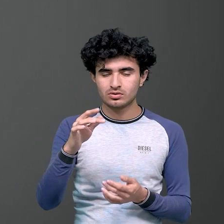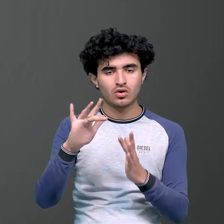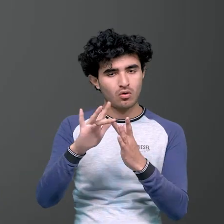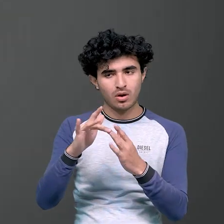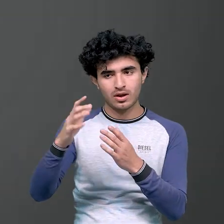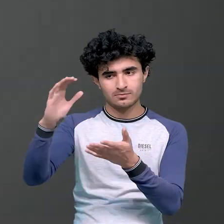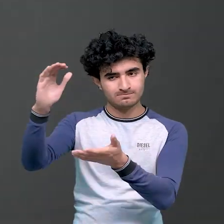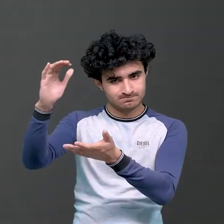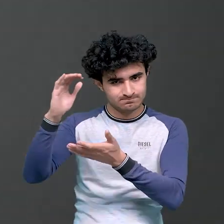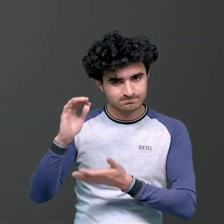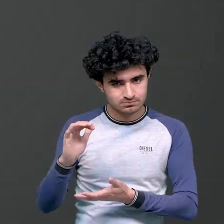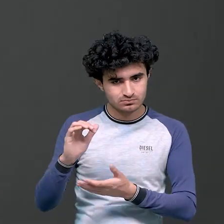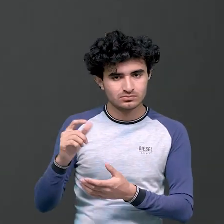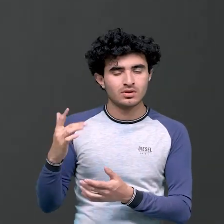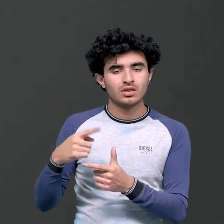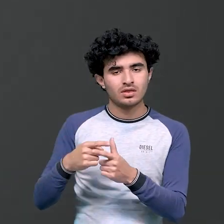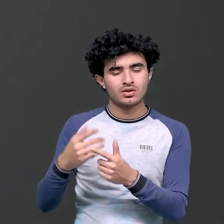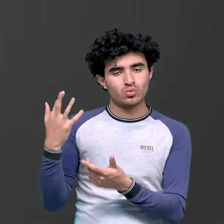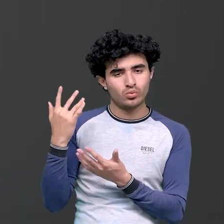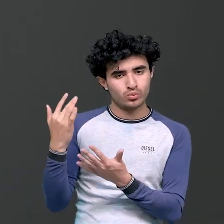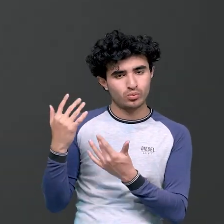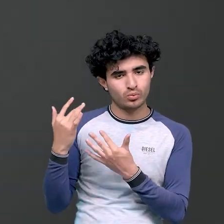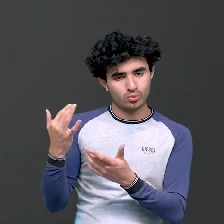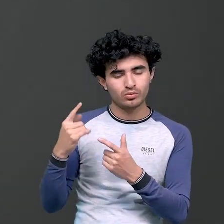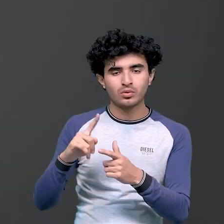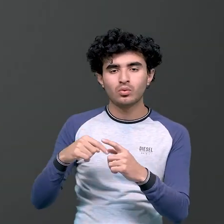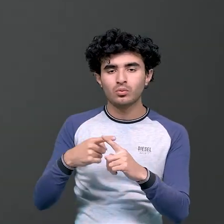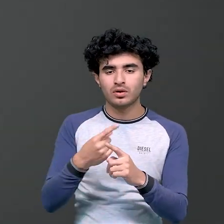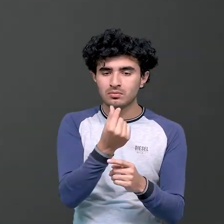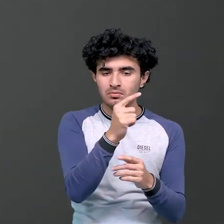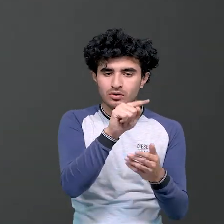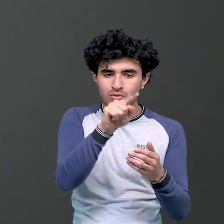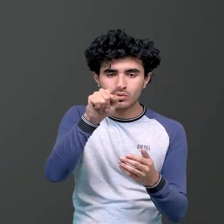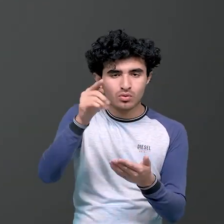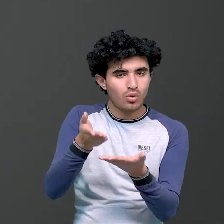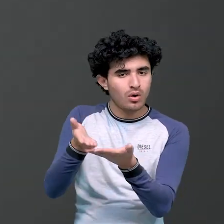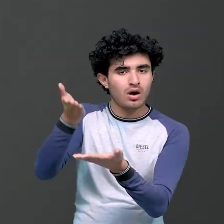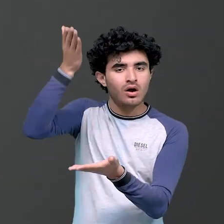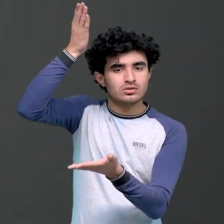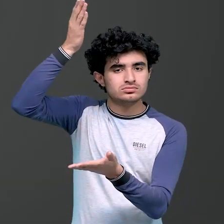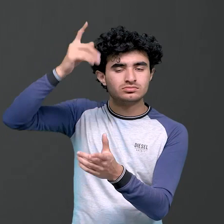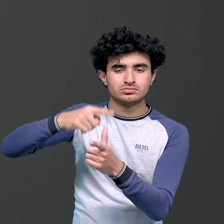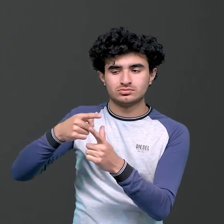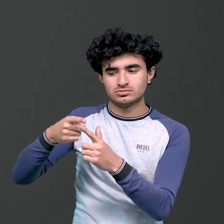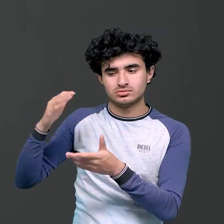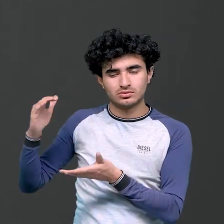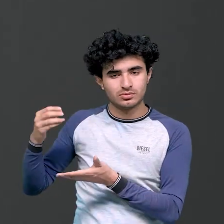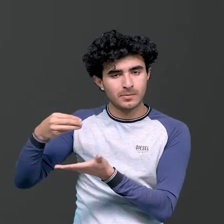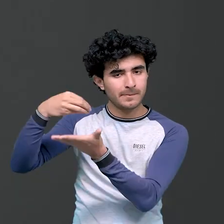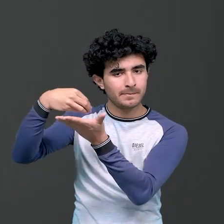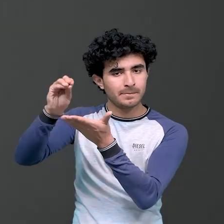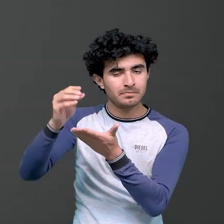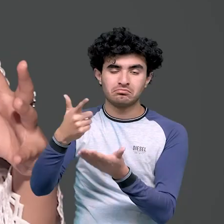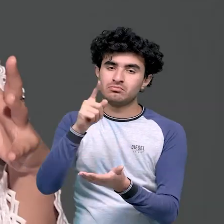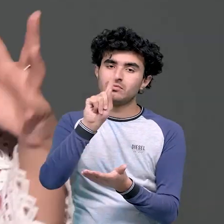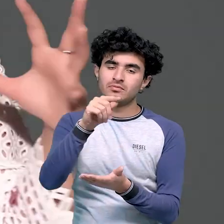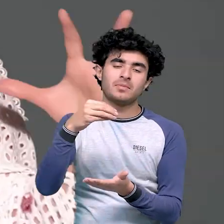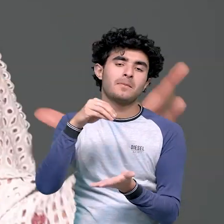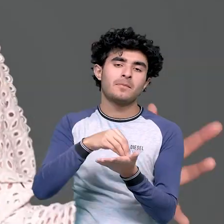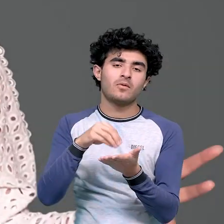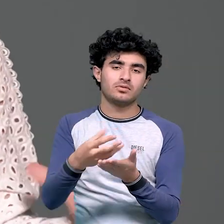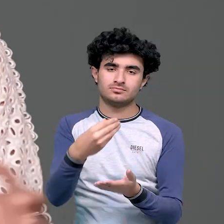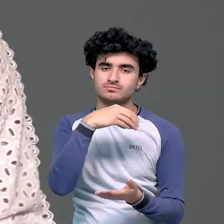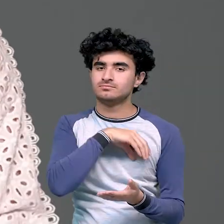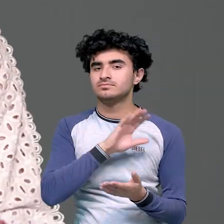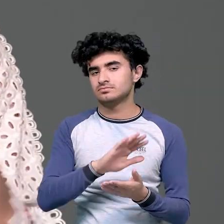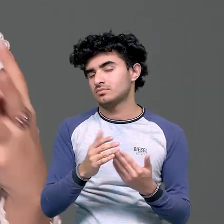your cryptocurrency at an exchange. So you're not even actively, because cryptocurrencies are very volatile, and that's why this other